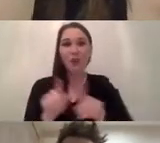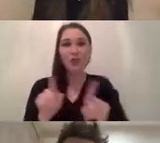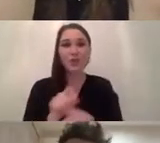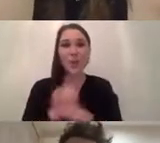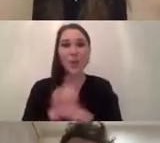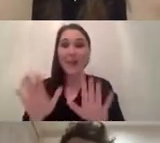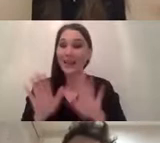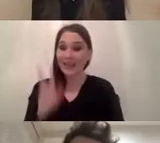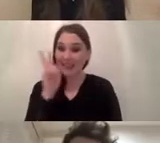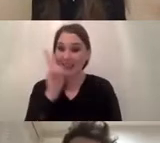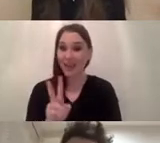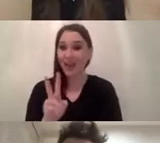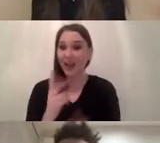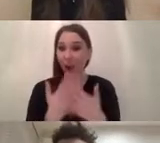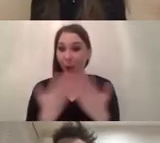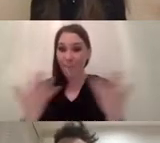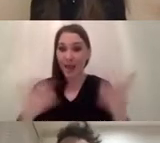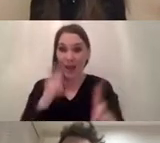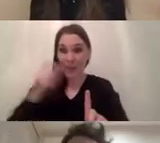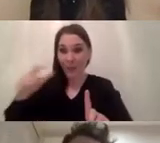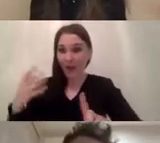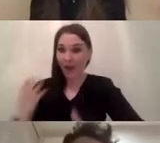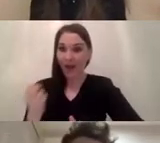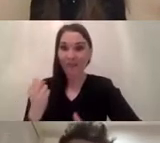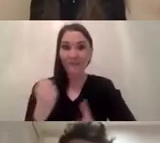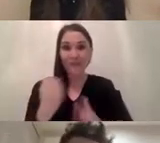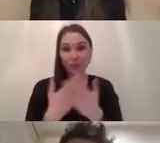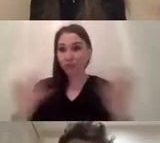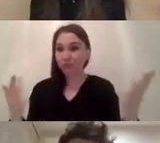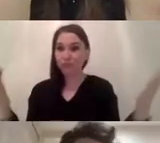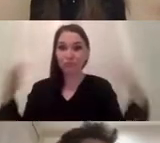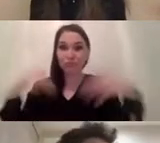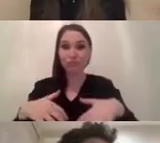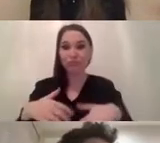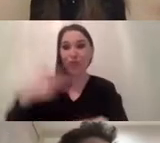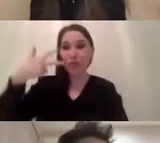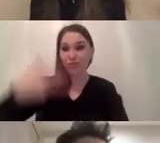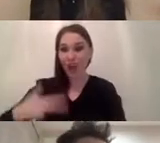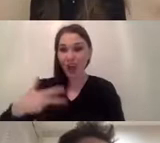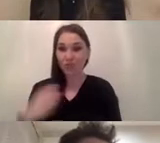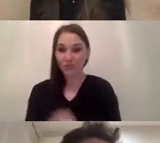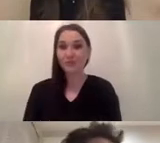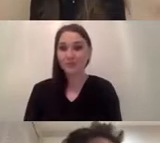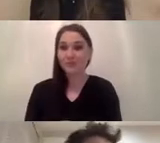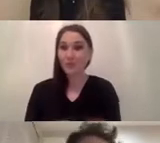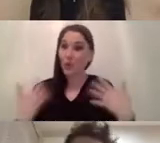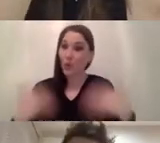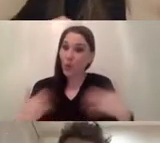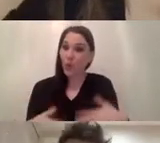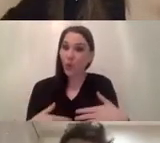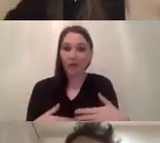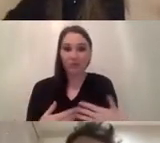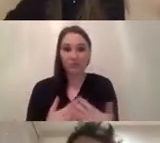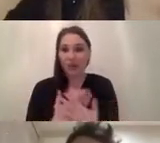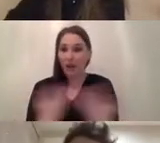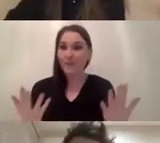amazing to see how many people that we have, how many attendees. There's close to 300, so absolutely outstanding figures. And yeah,